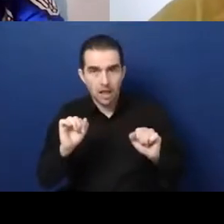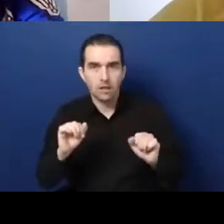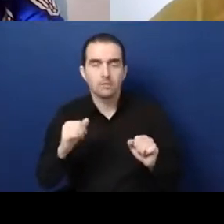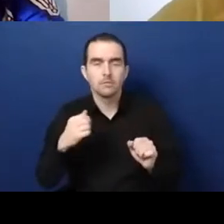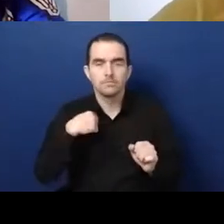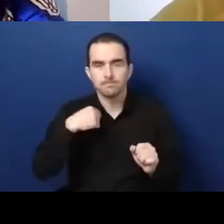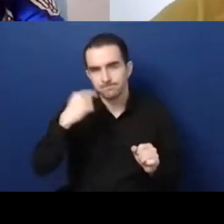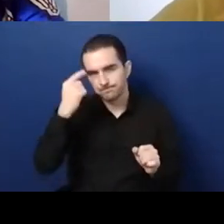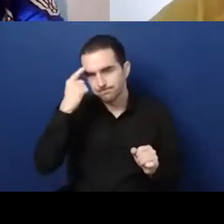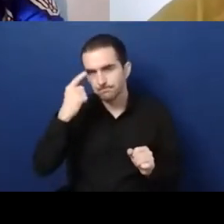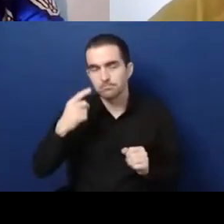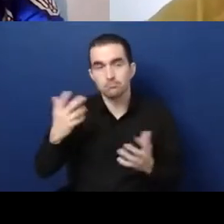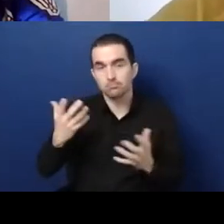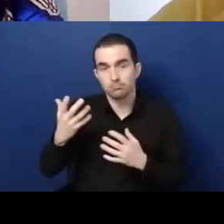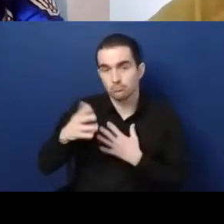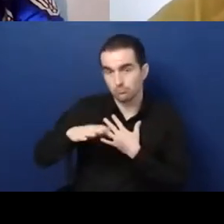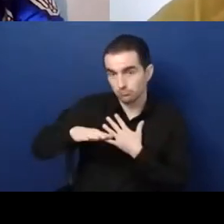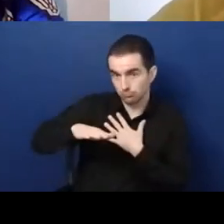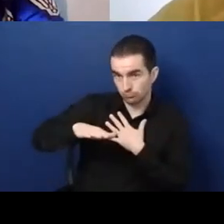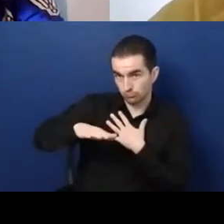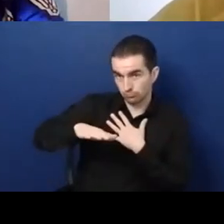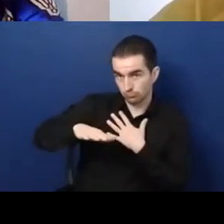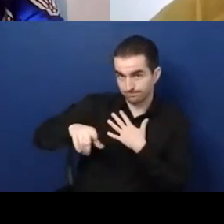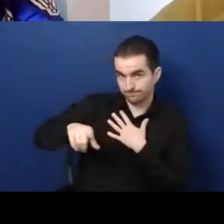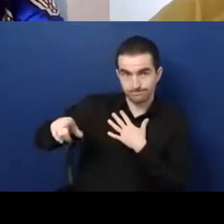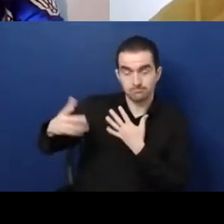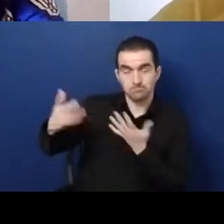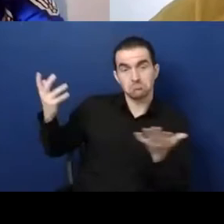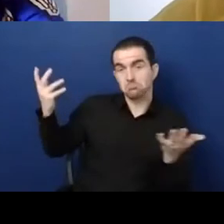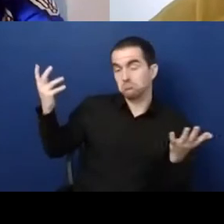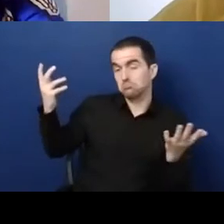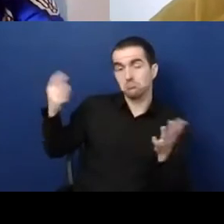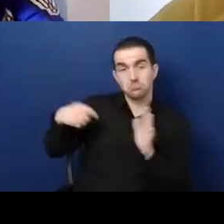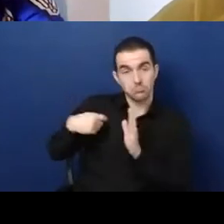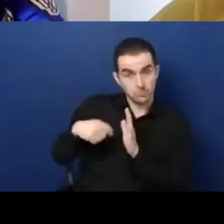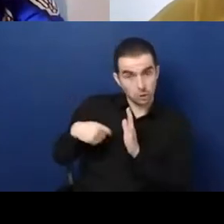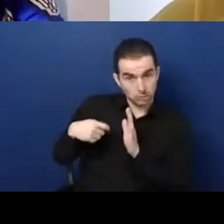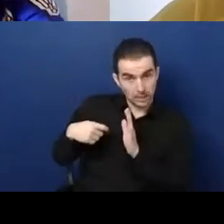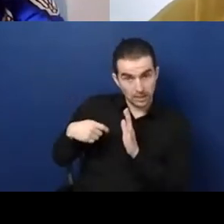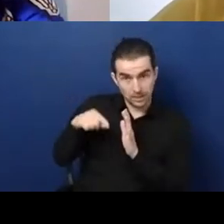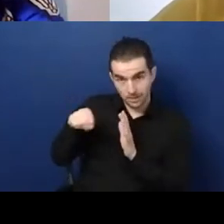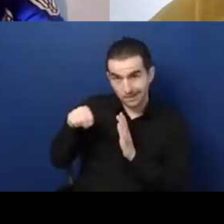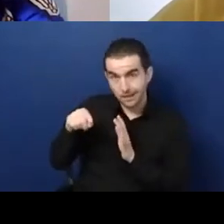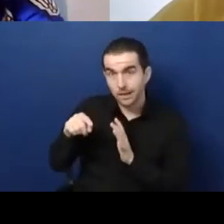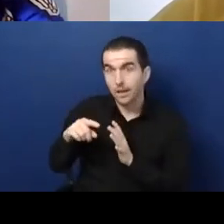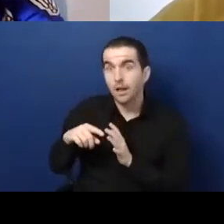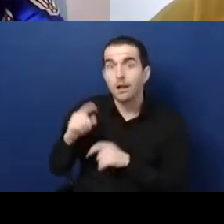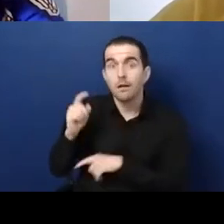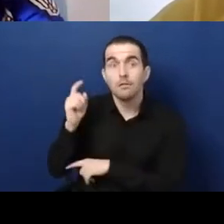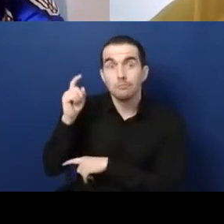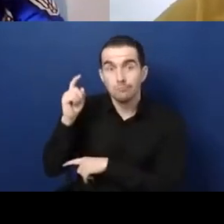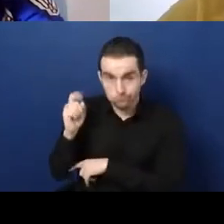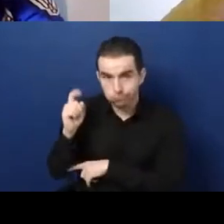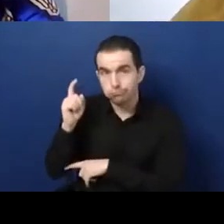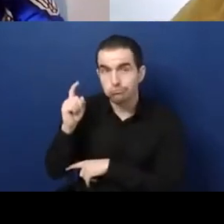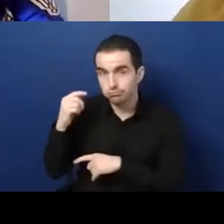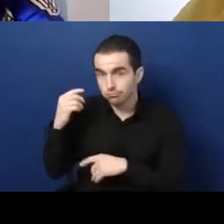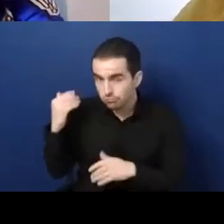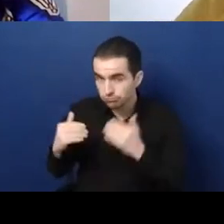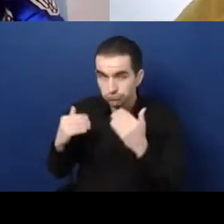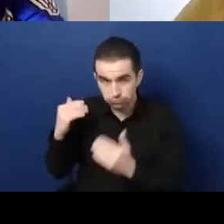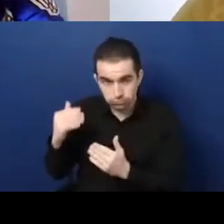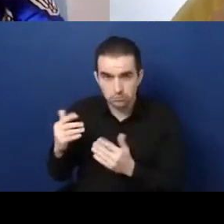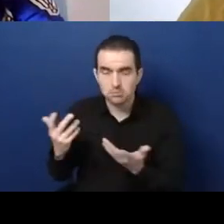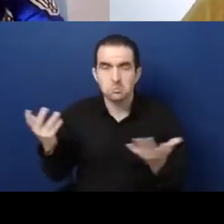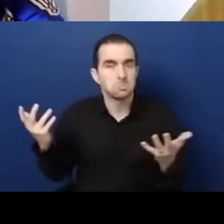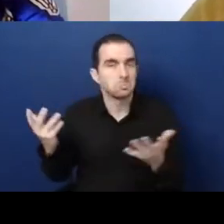small example that say I'm planning for an activity for OPDs on rights and entitlements, and I've made a budget and